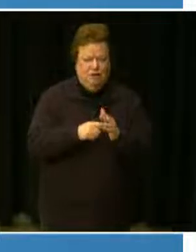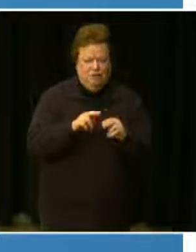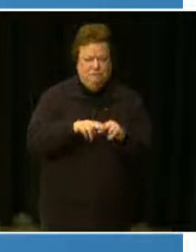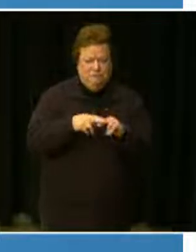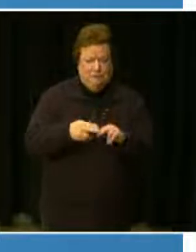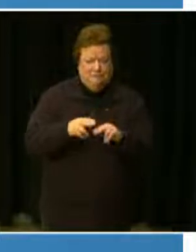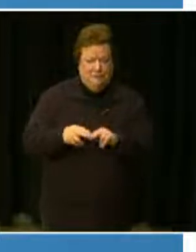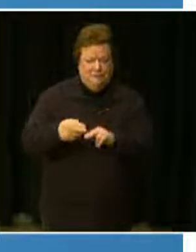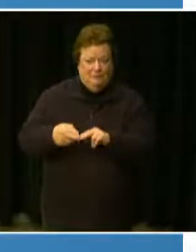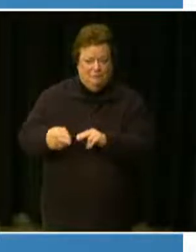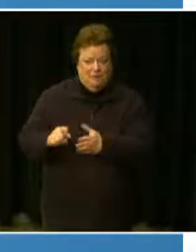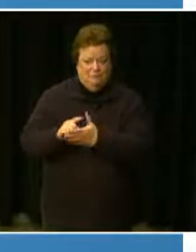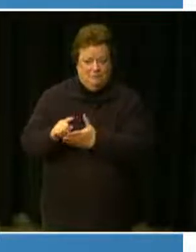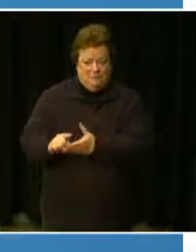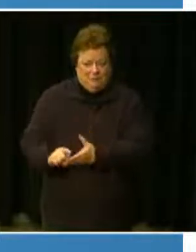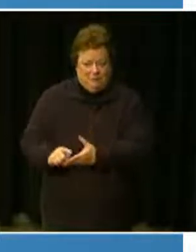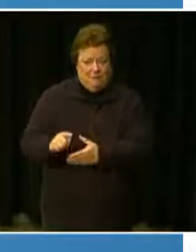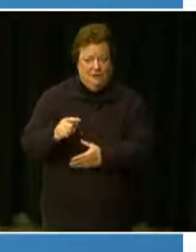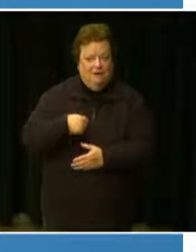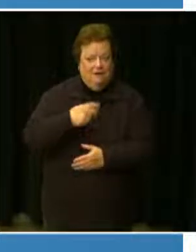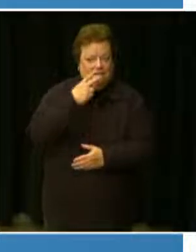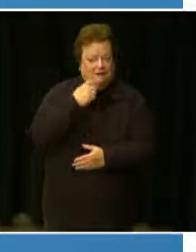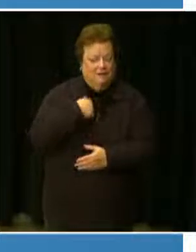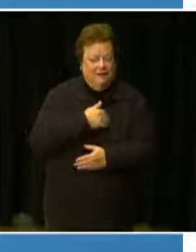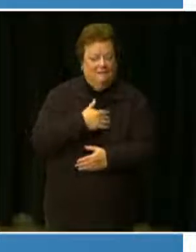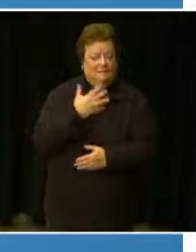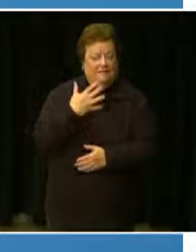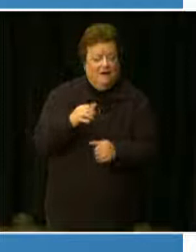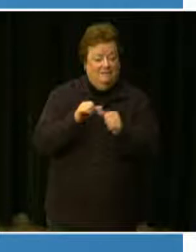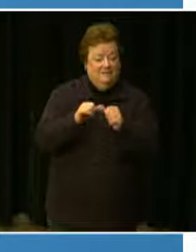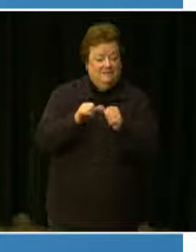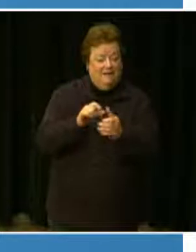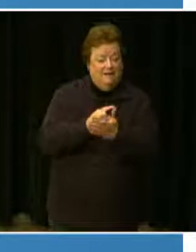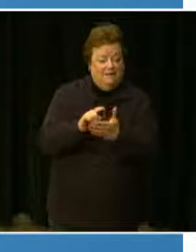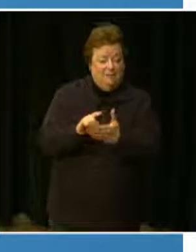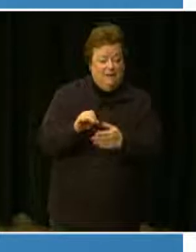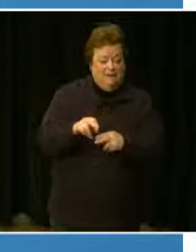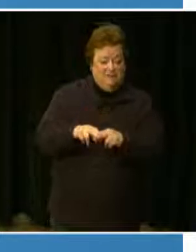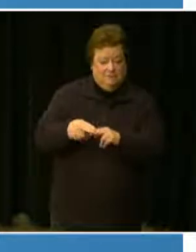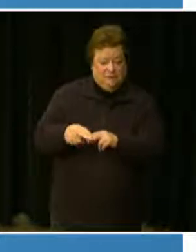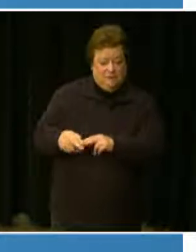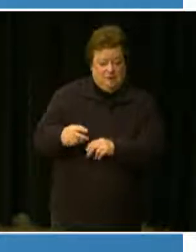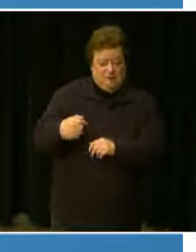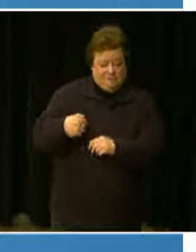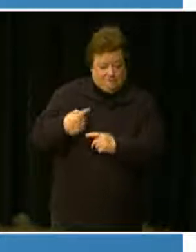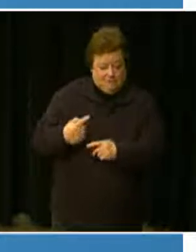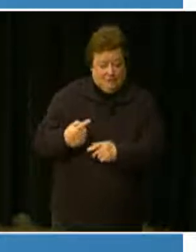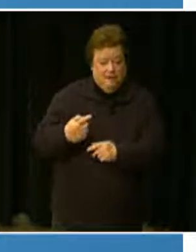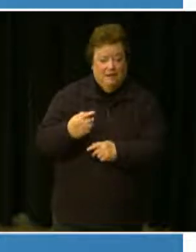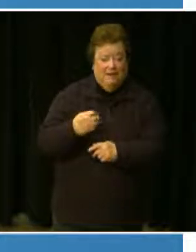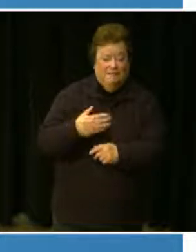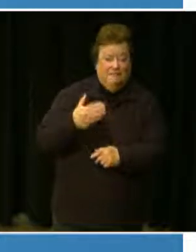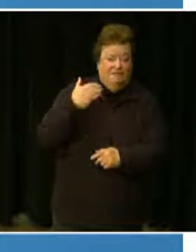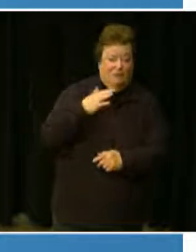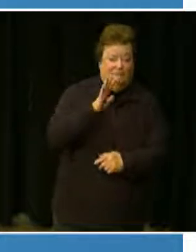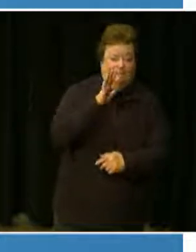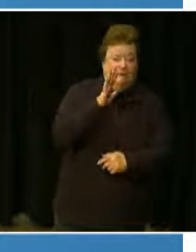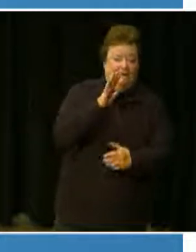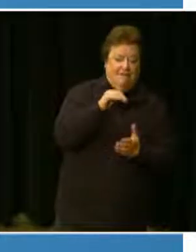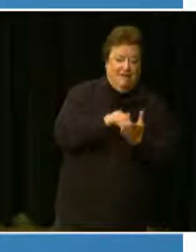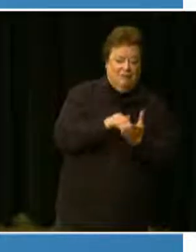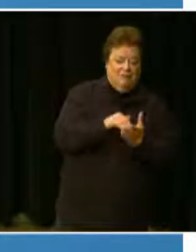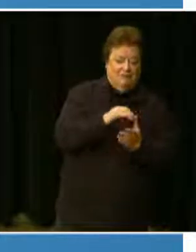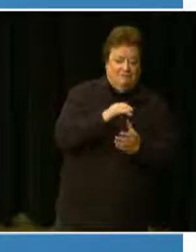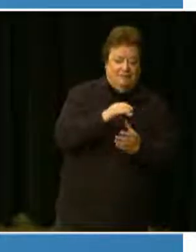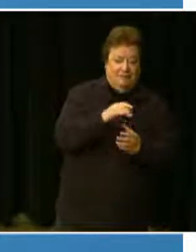week. You can see that we've now had 5 consecutive weeks of decline, from a high of nearly 5,000 cases per week